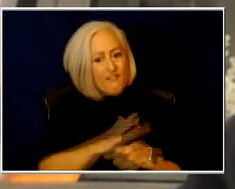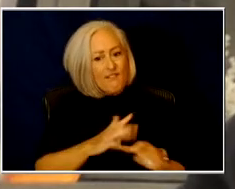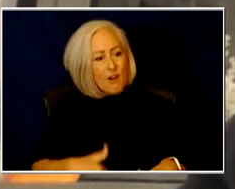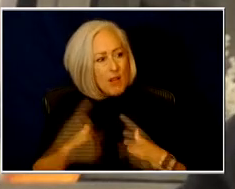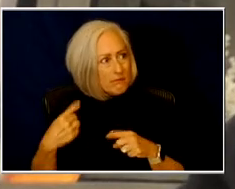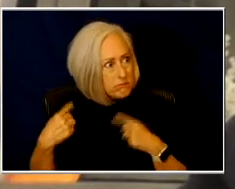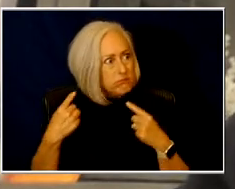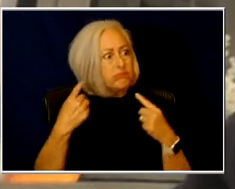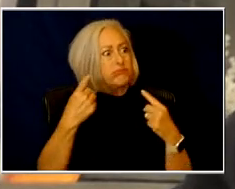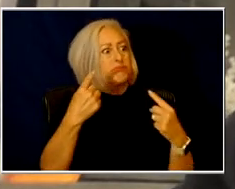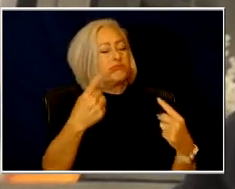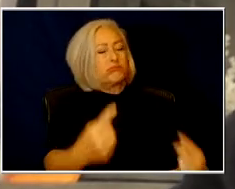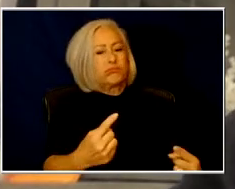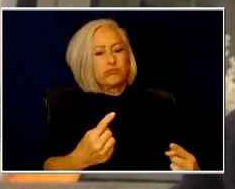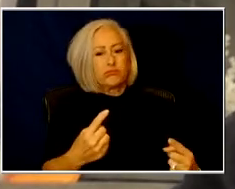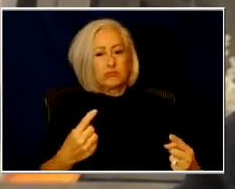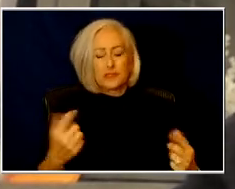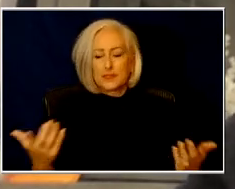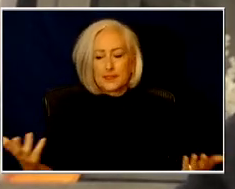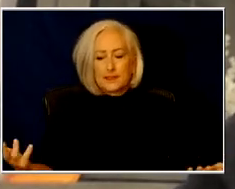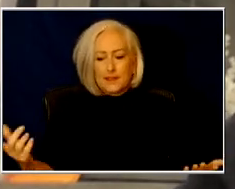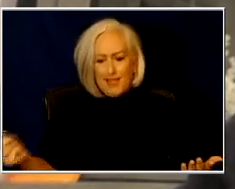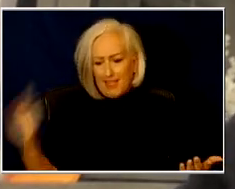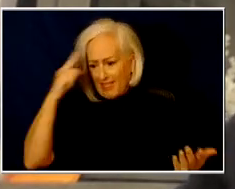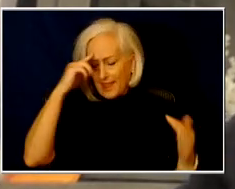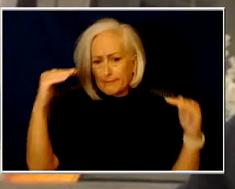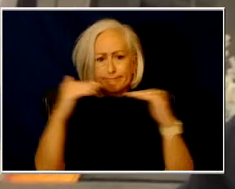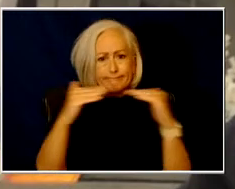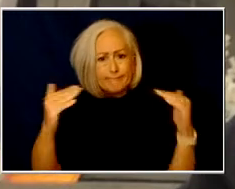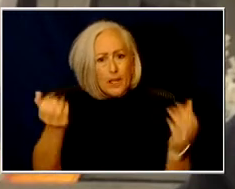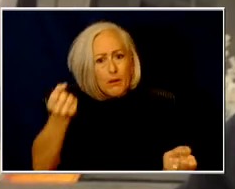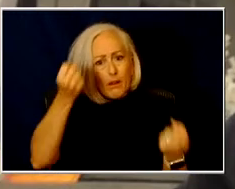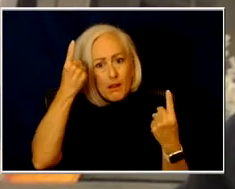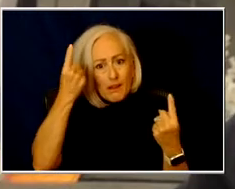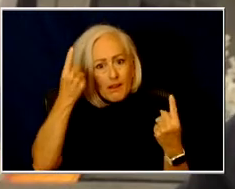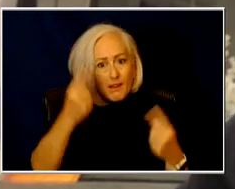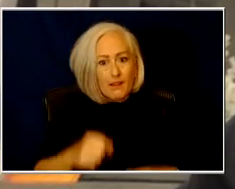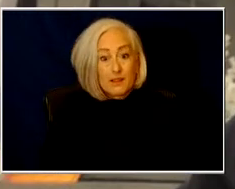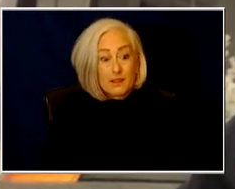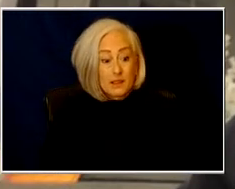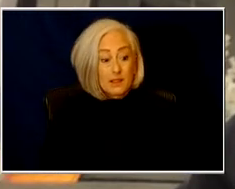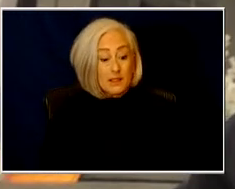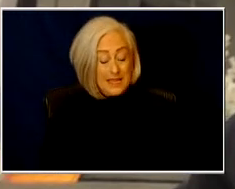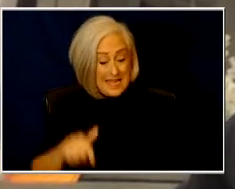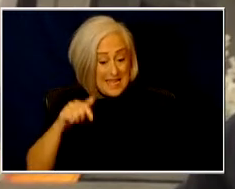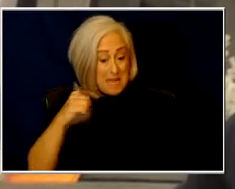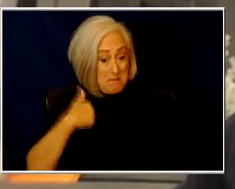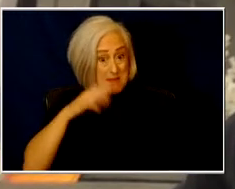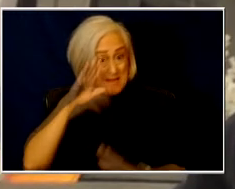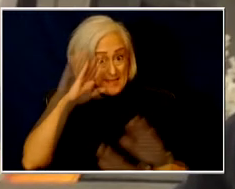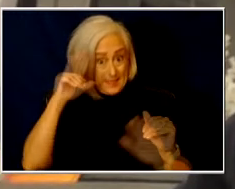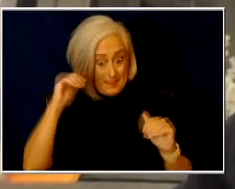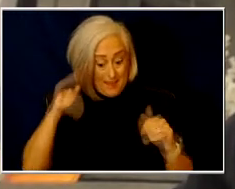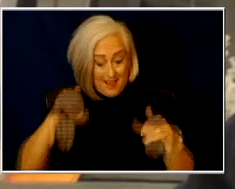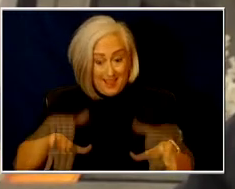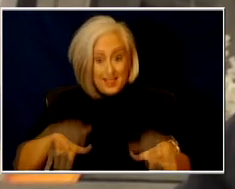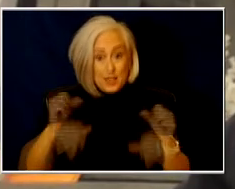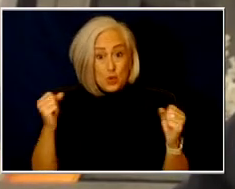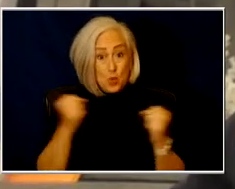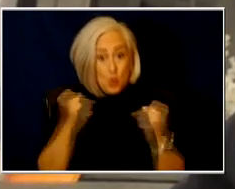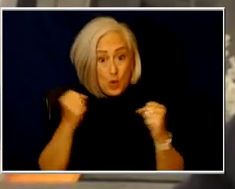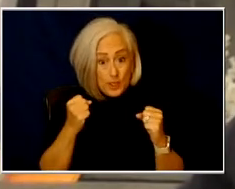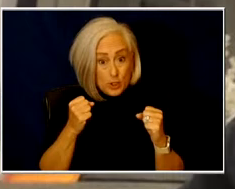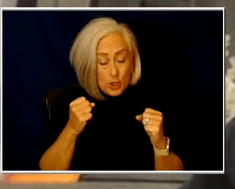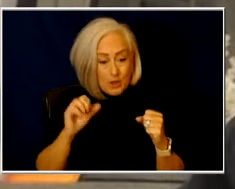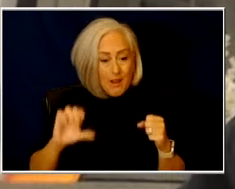what four or five surges we are very likely going to have another one this winter one of the variants that